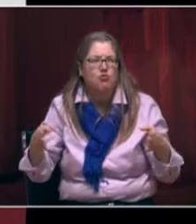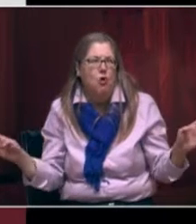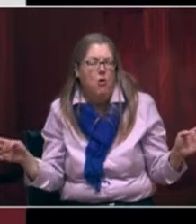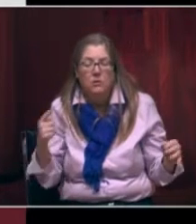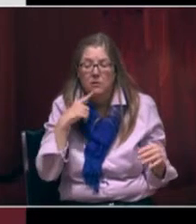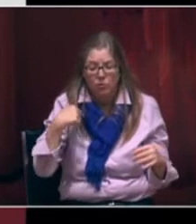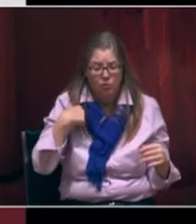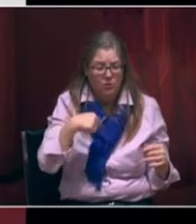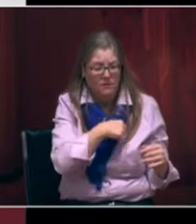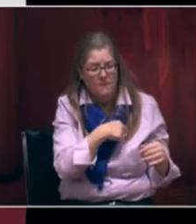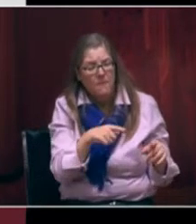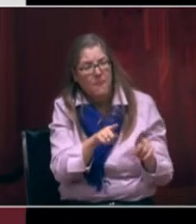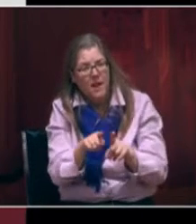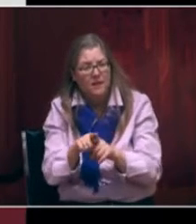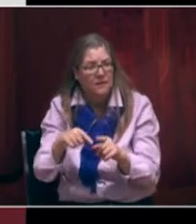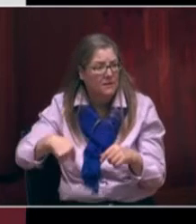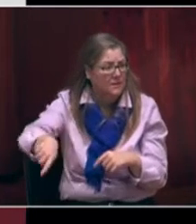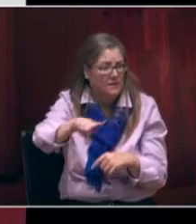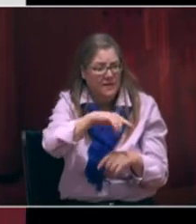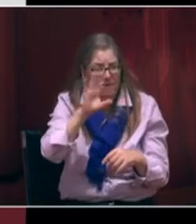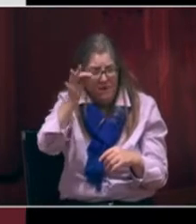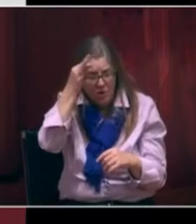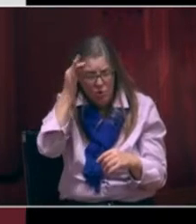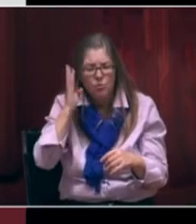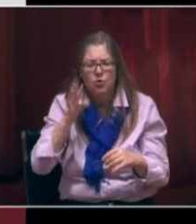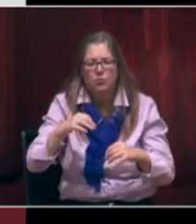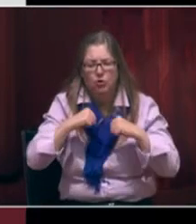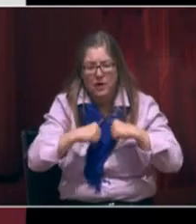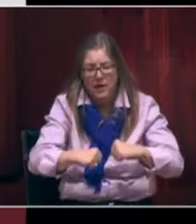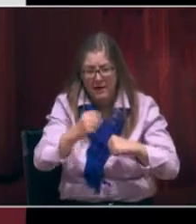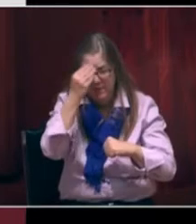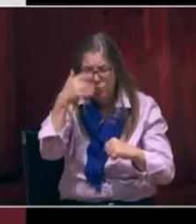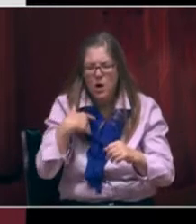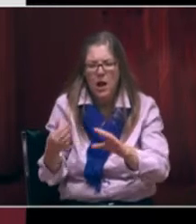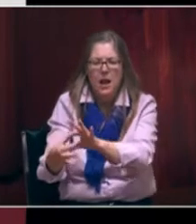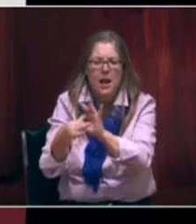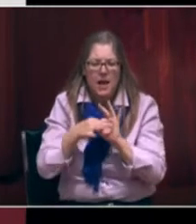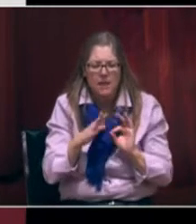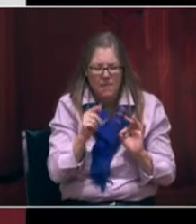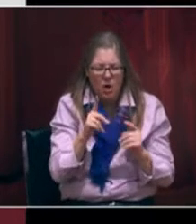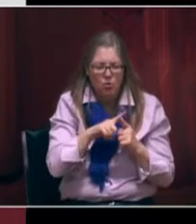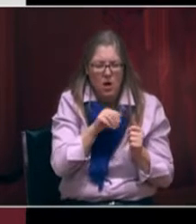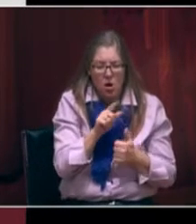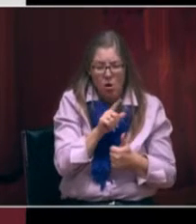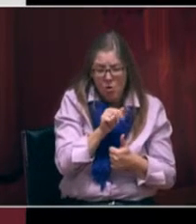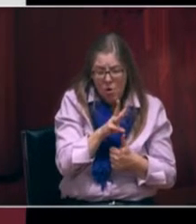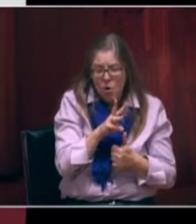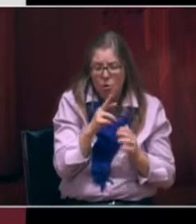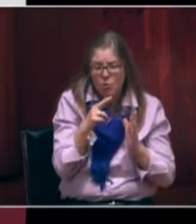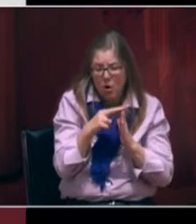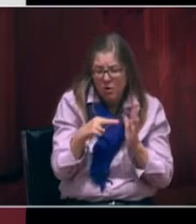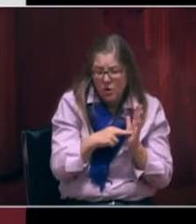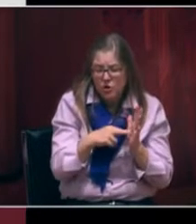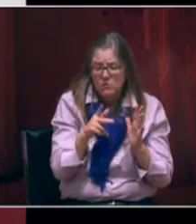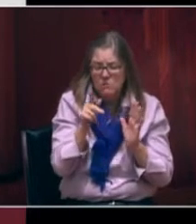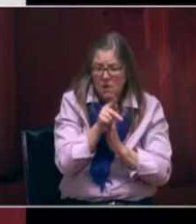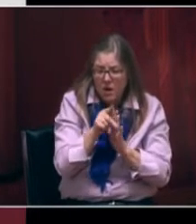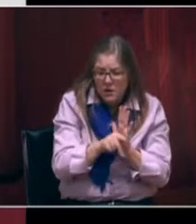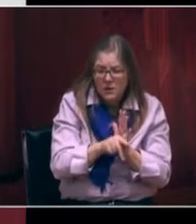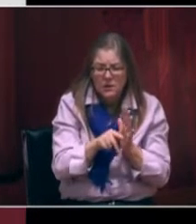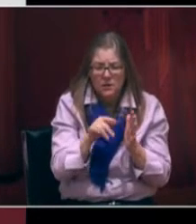an executive branch, are only going to protect information that we can link back to a law, regulation, or a government-wide policy. That's basically